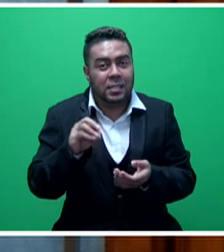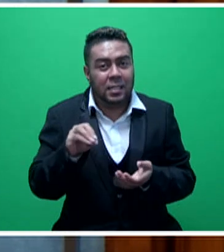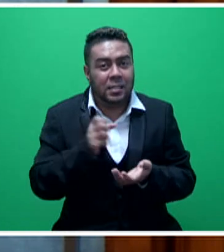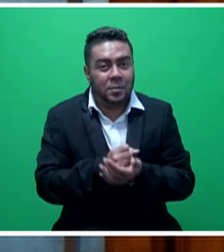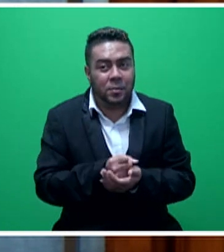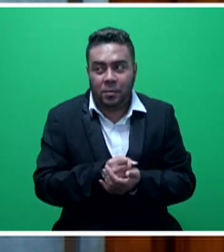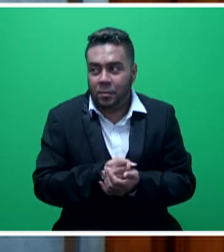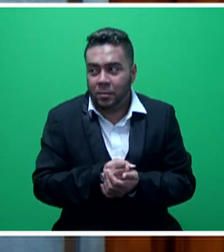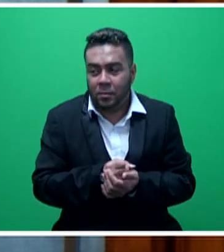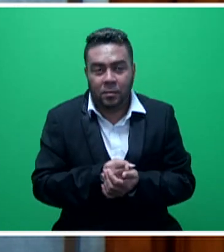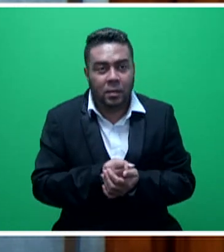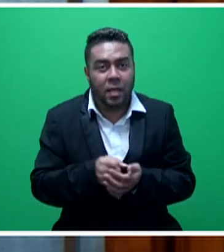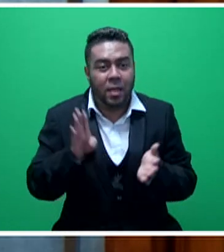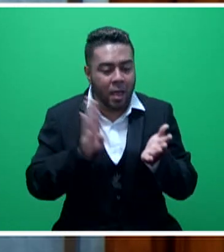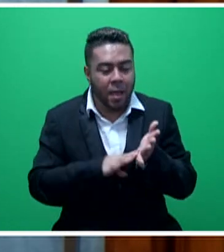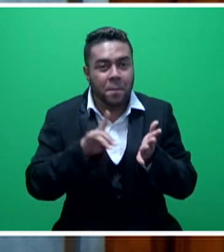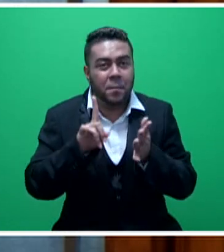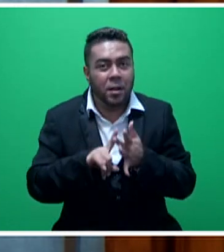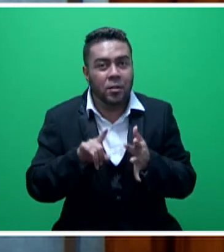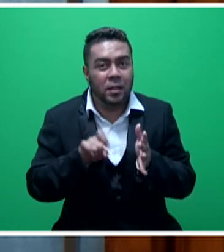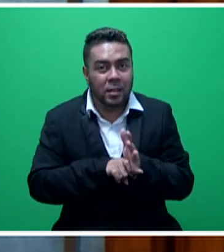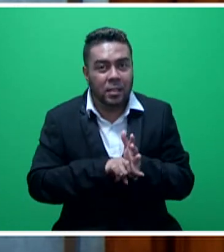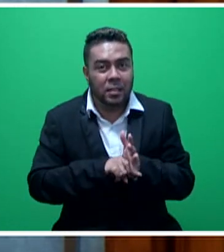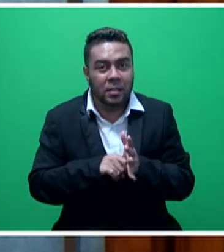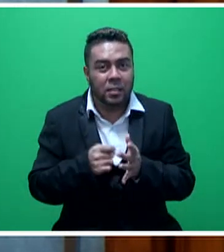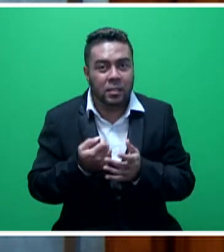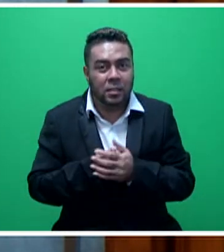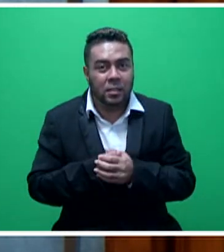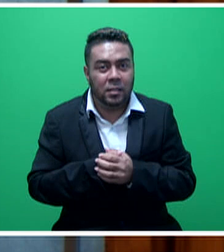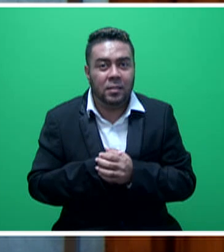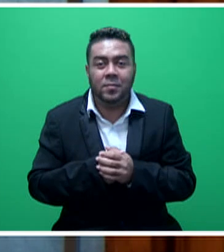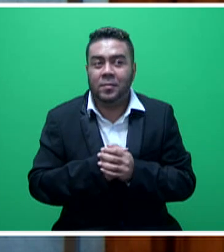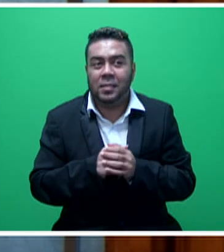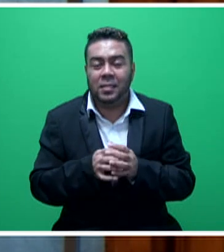services. The MRI machine is the first MRI machine in the South Pacific.